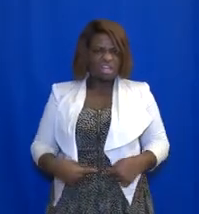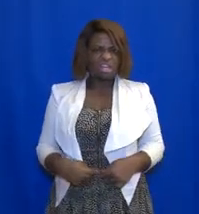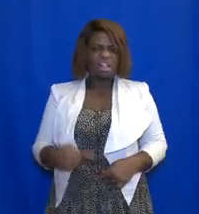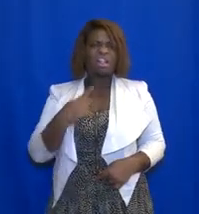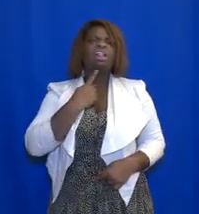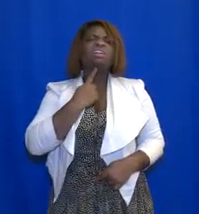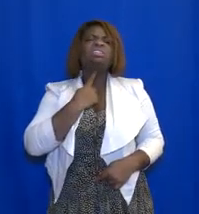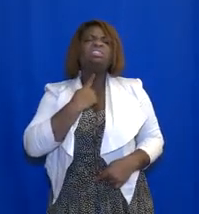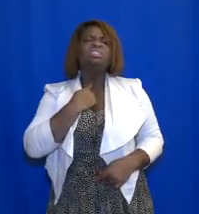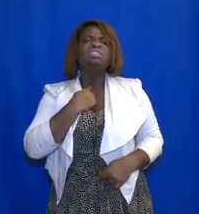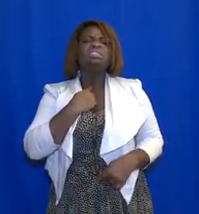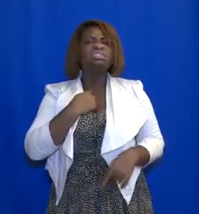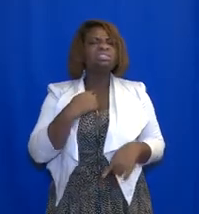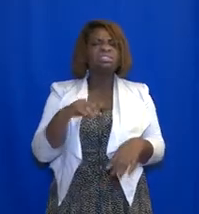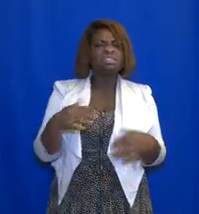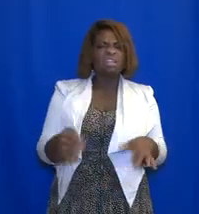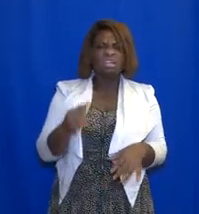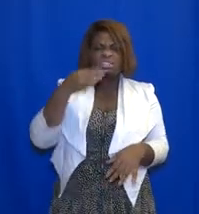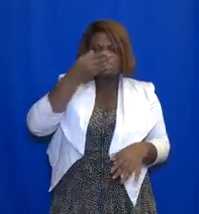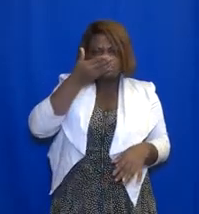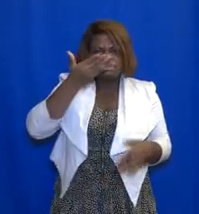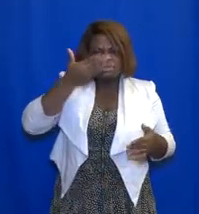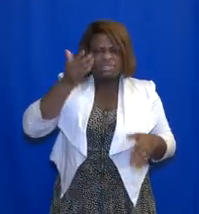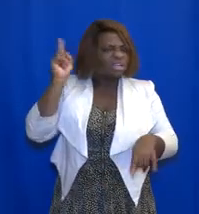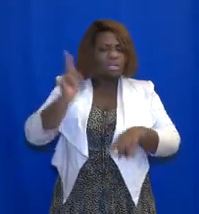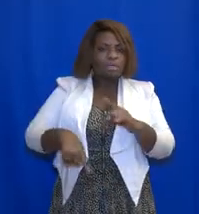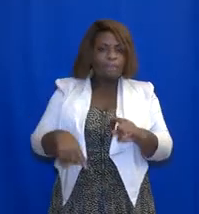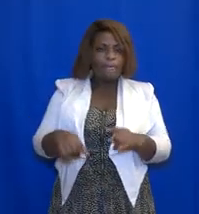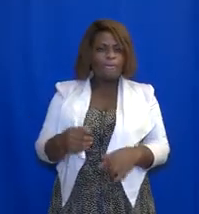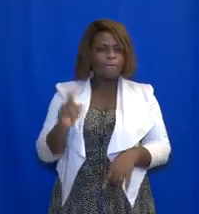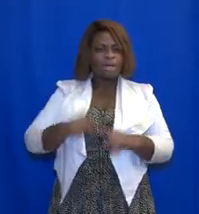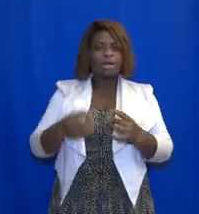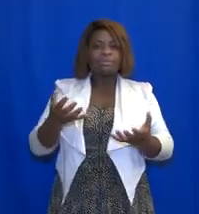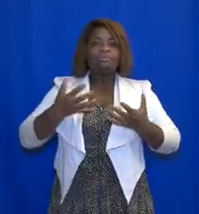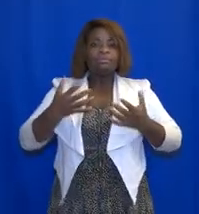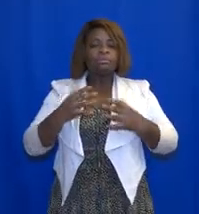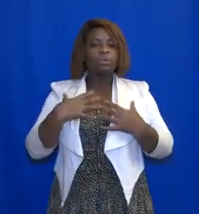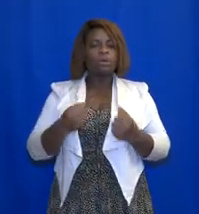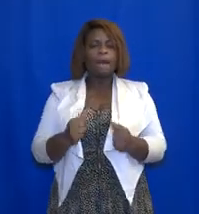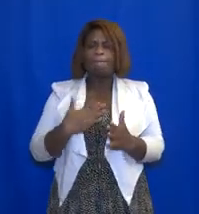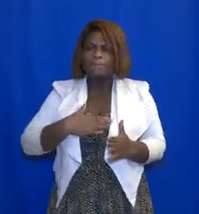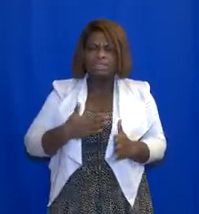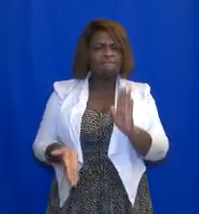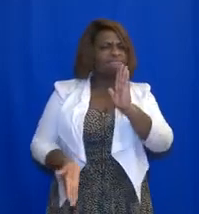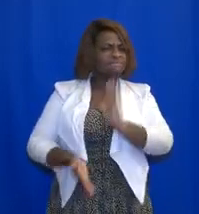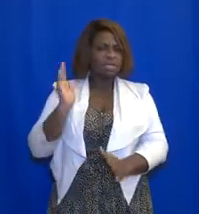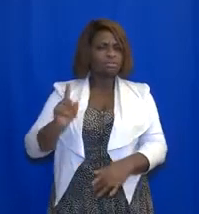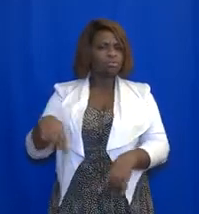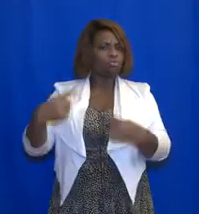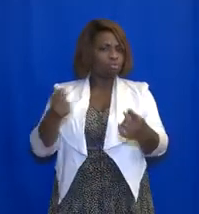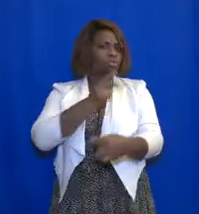of taste and smell, and difficulty in breathing, seek immediate